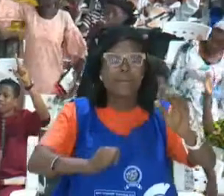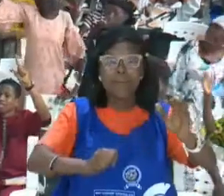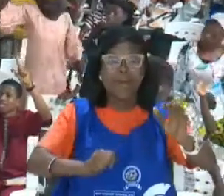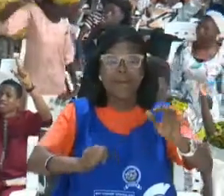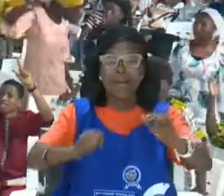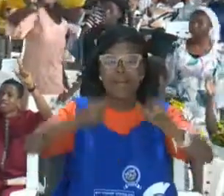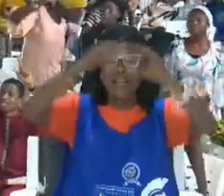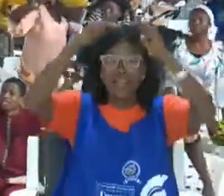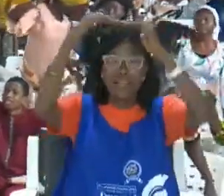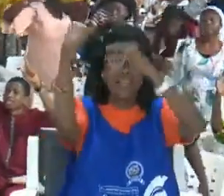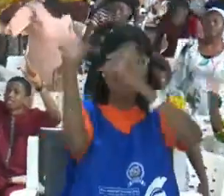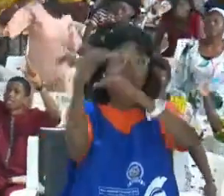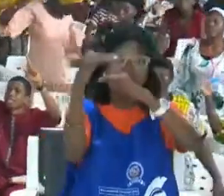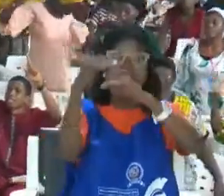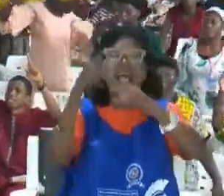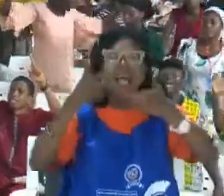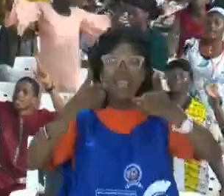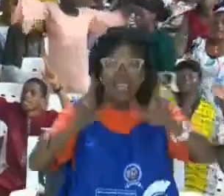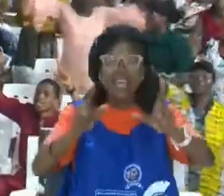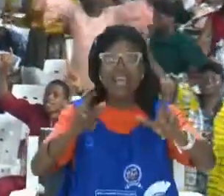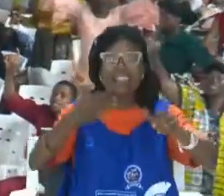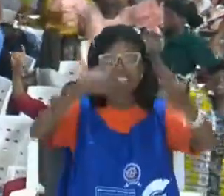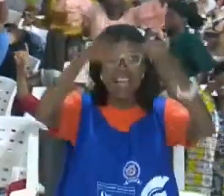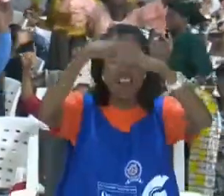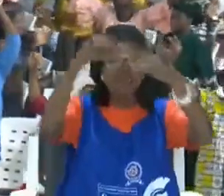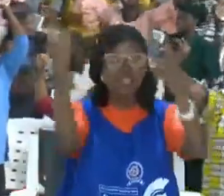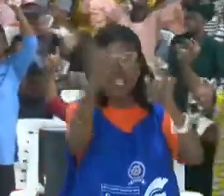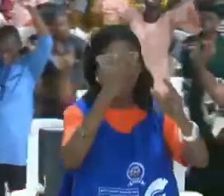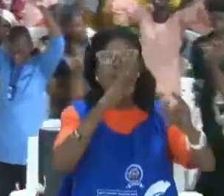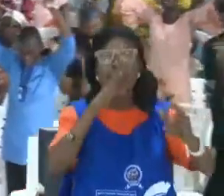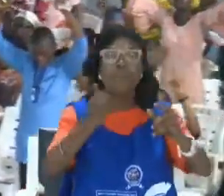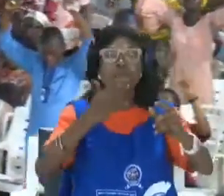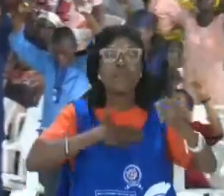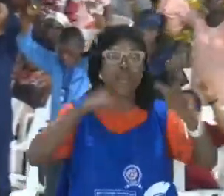Let heaven alone be my limit.